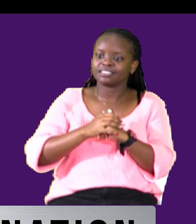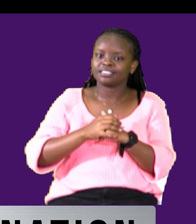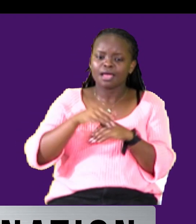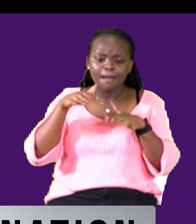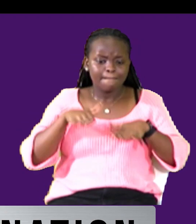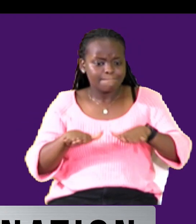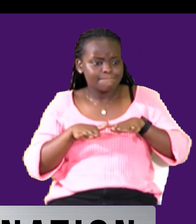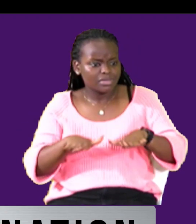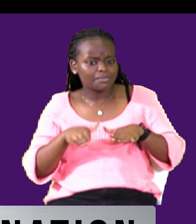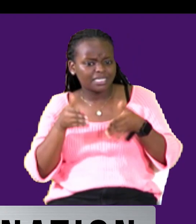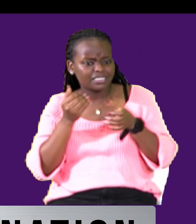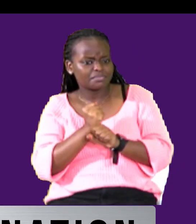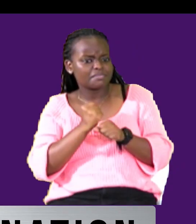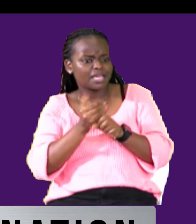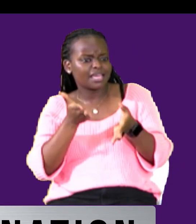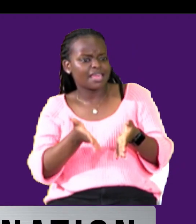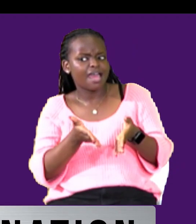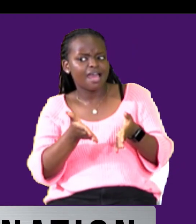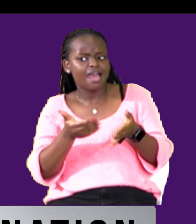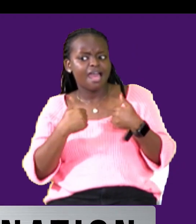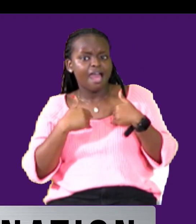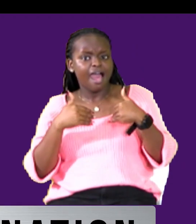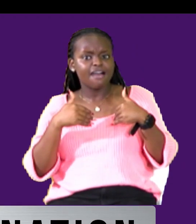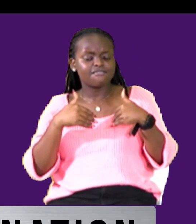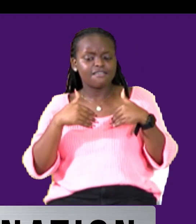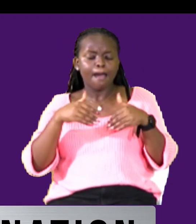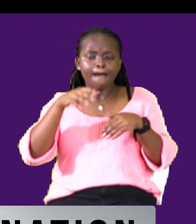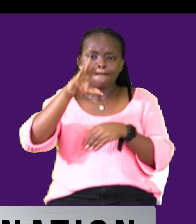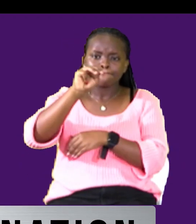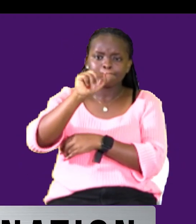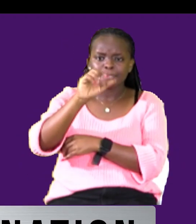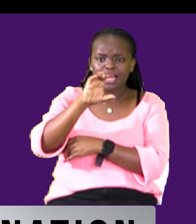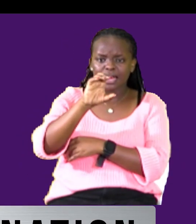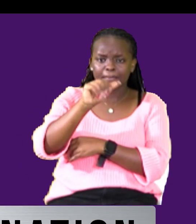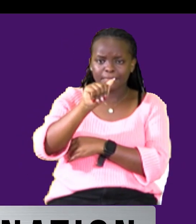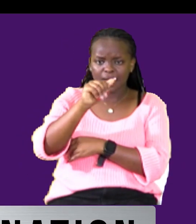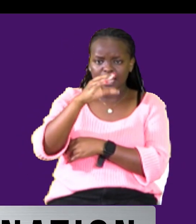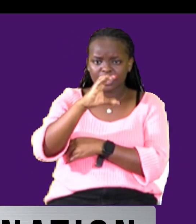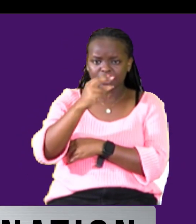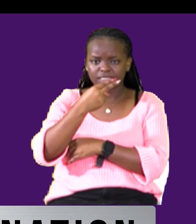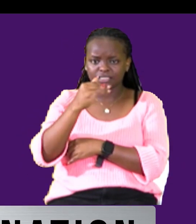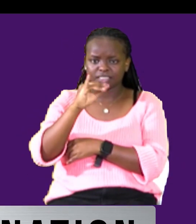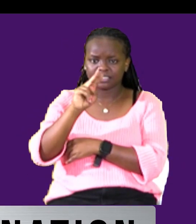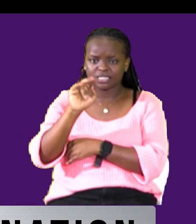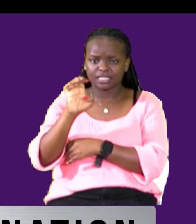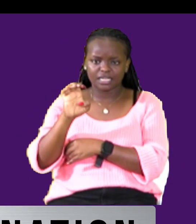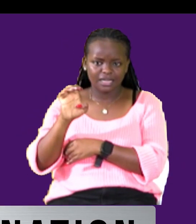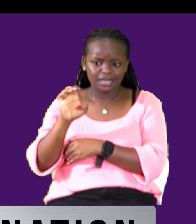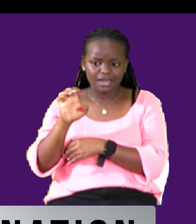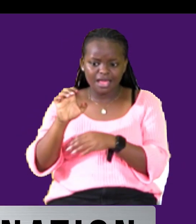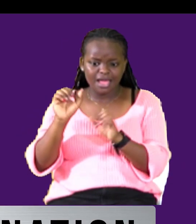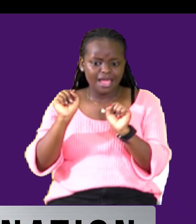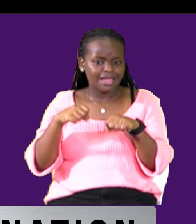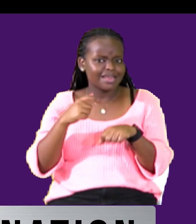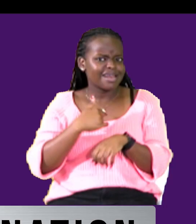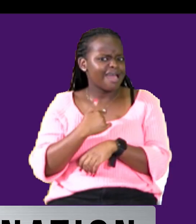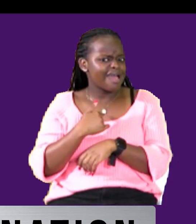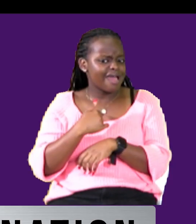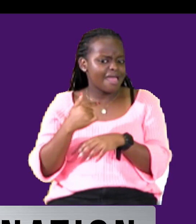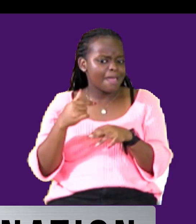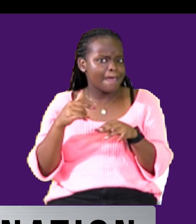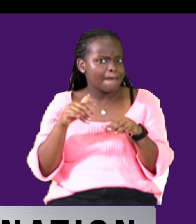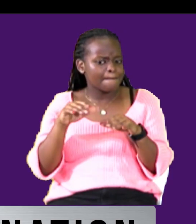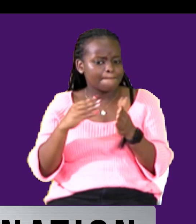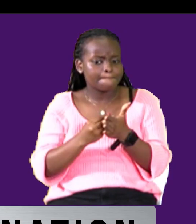here? Akasema yes. Do you have a machine that can make chapatis? No. Can I buy you one? Is that development? Okay. It's